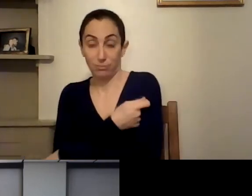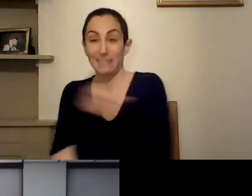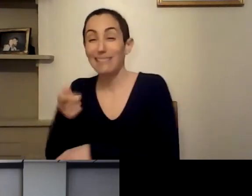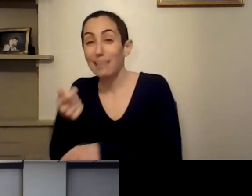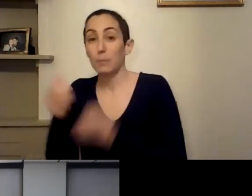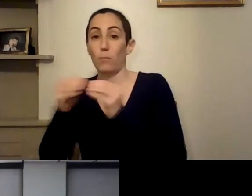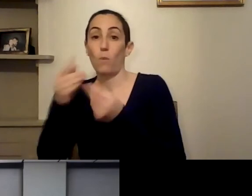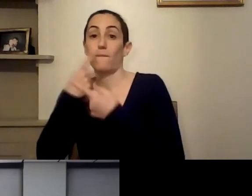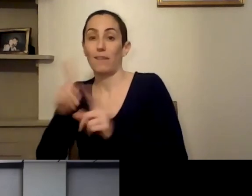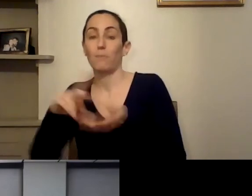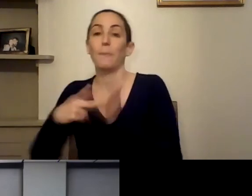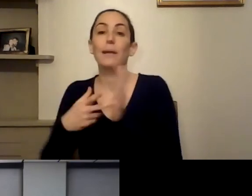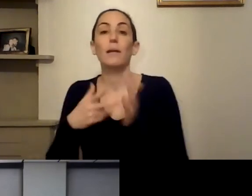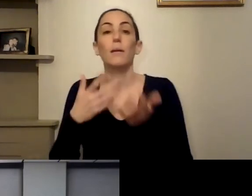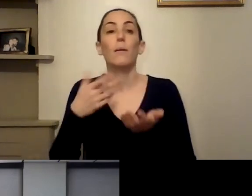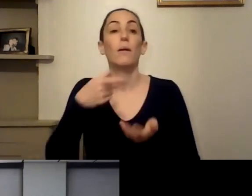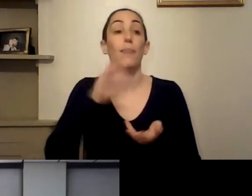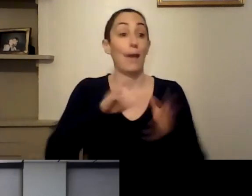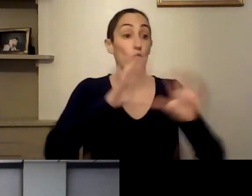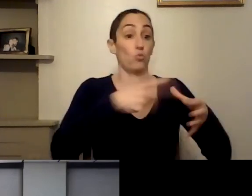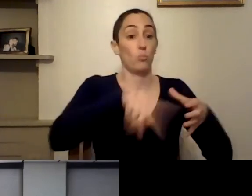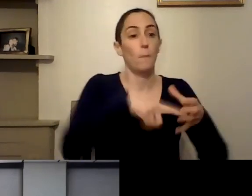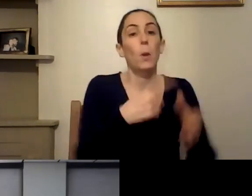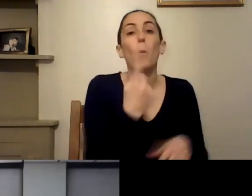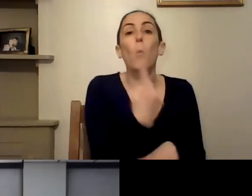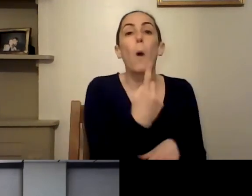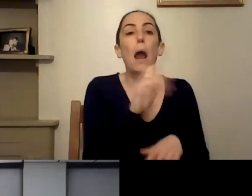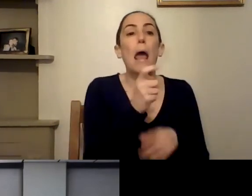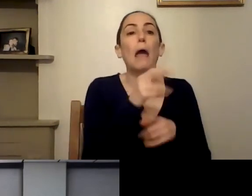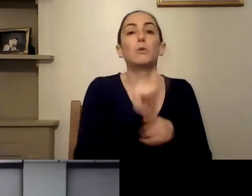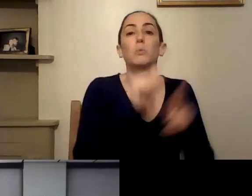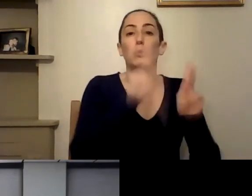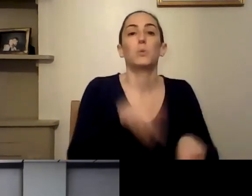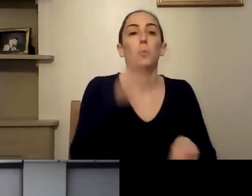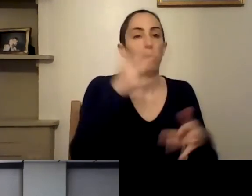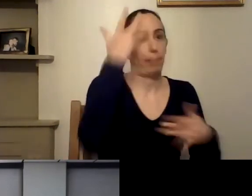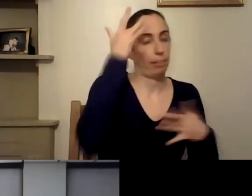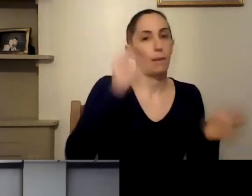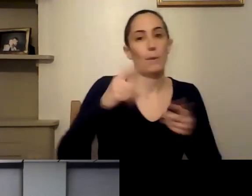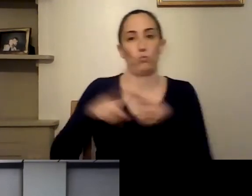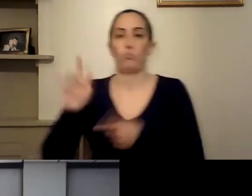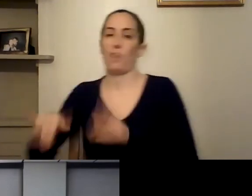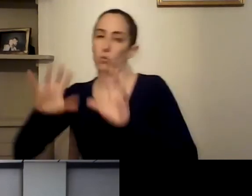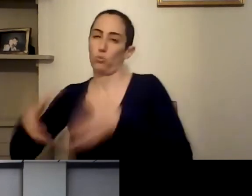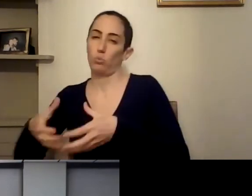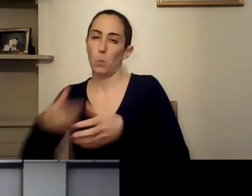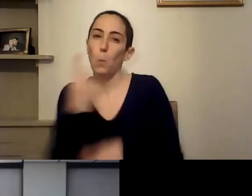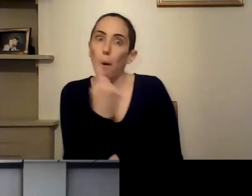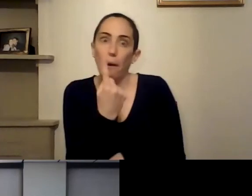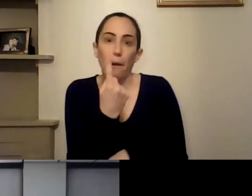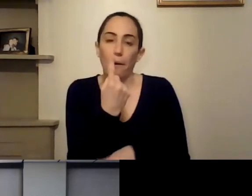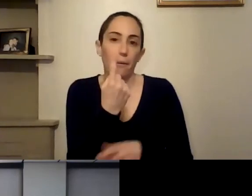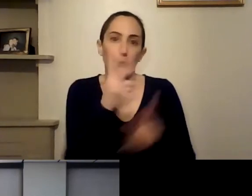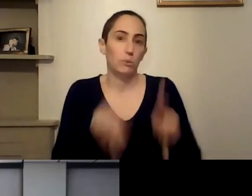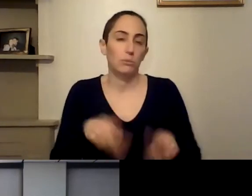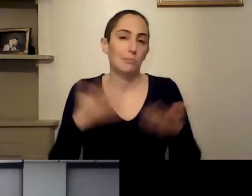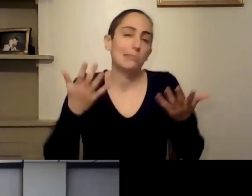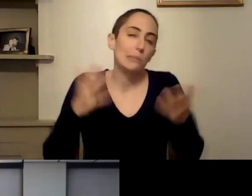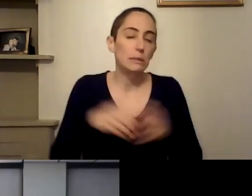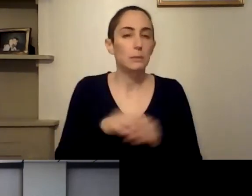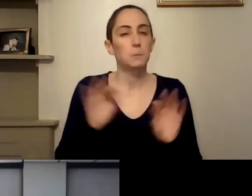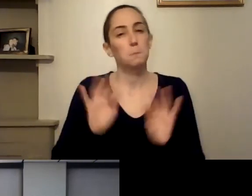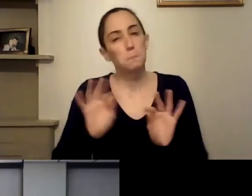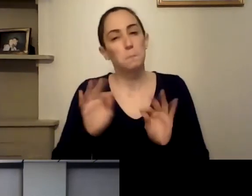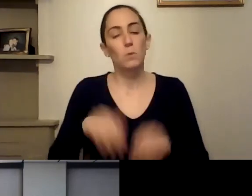that. So I wouldn't necessarily at this point say one vaccine is better than the other. In terms of choice, I